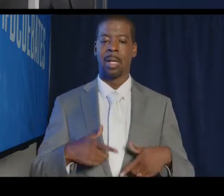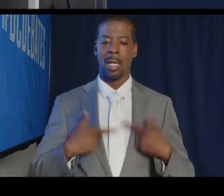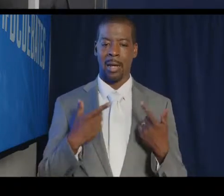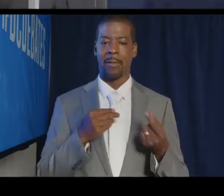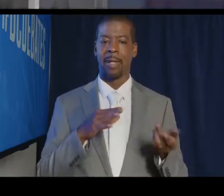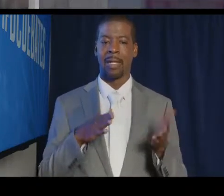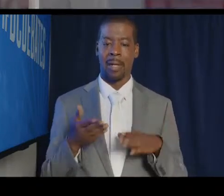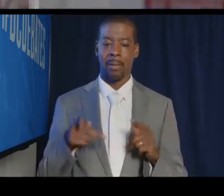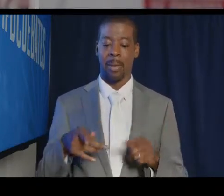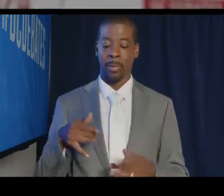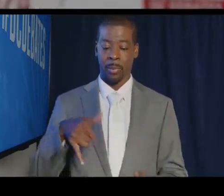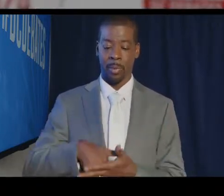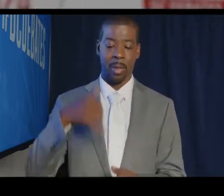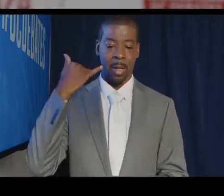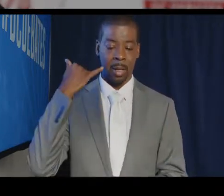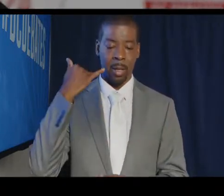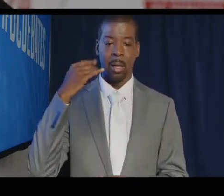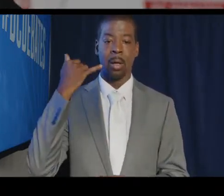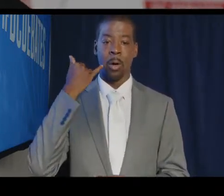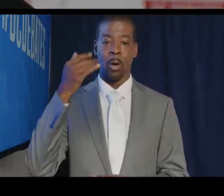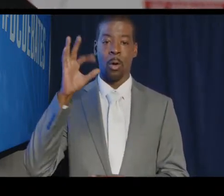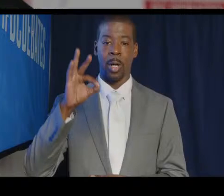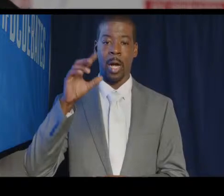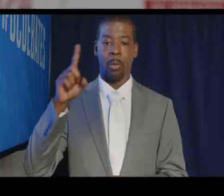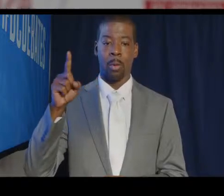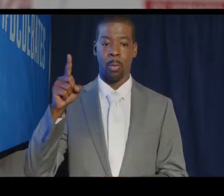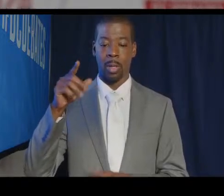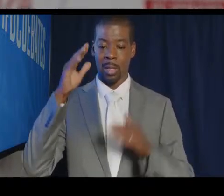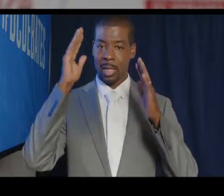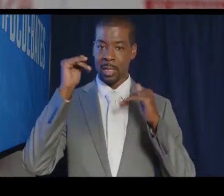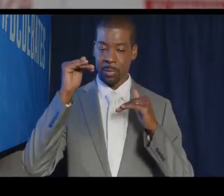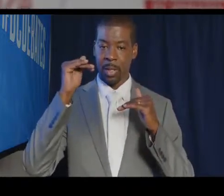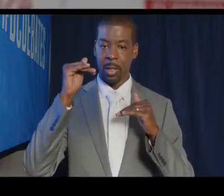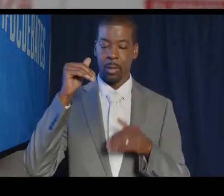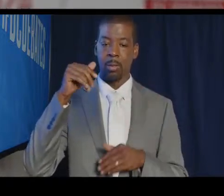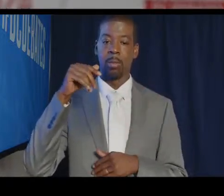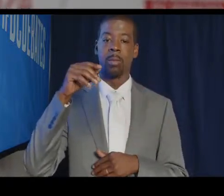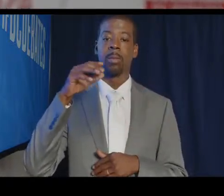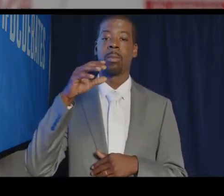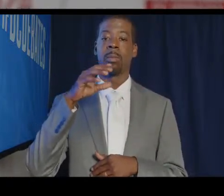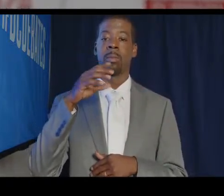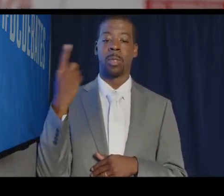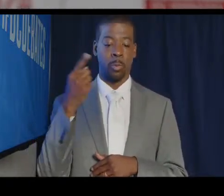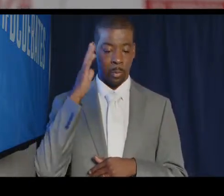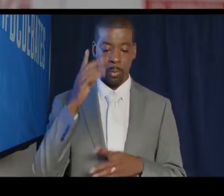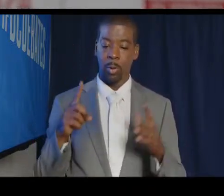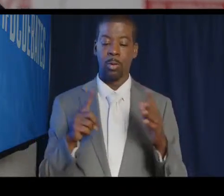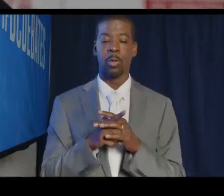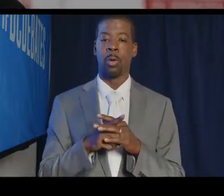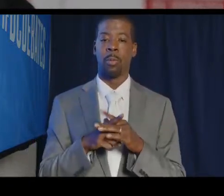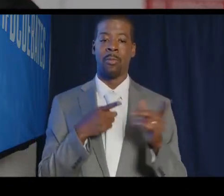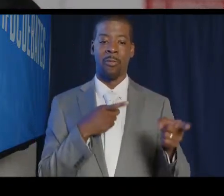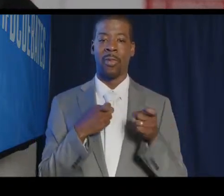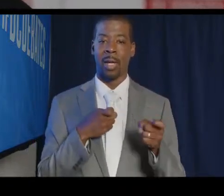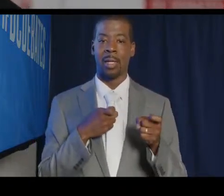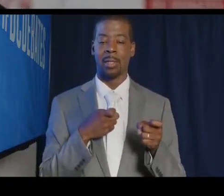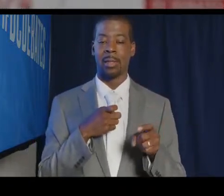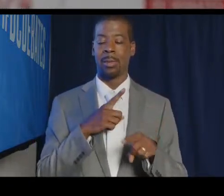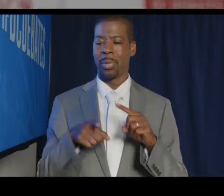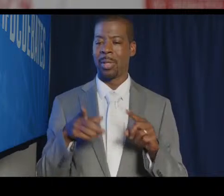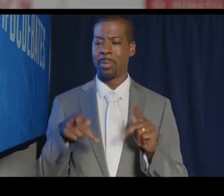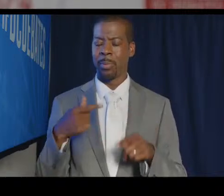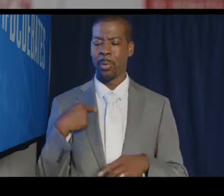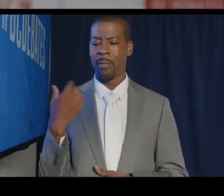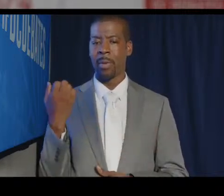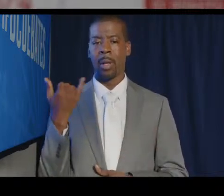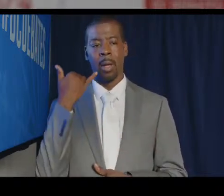People are picking up the phone, dialing 911 with the expectation that they're going to get first responders in time, and they are being left on hold. People are